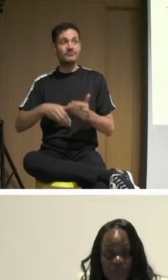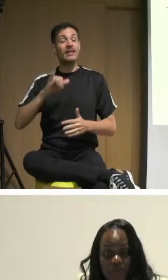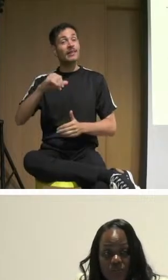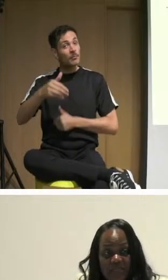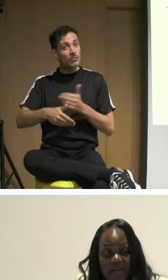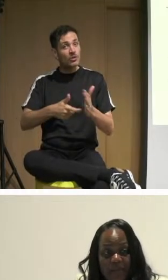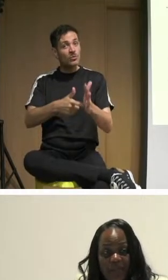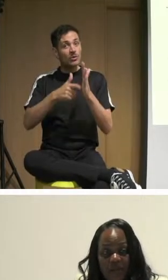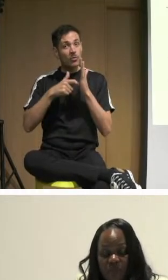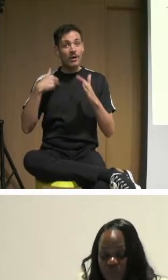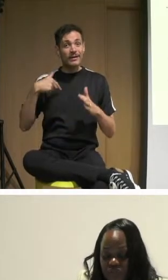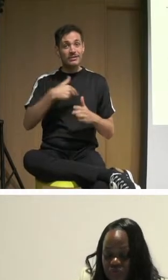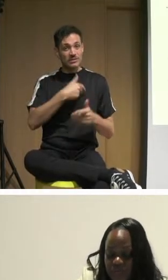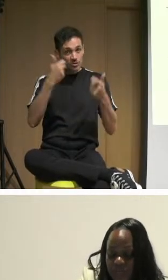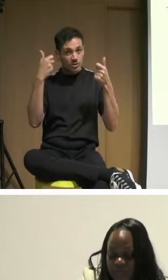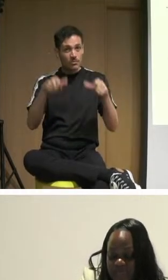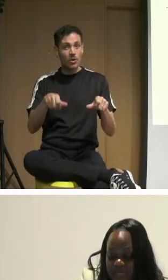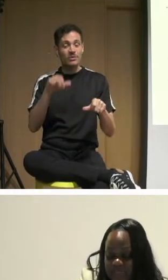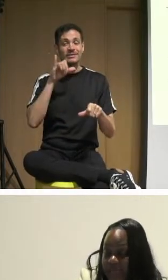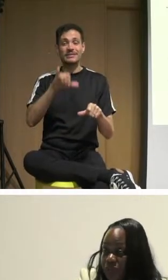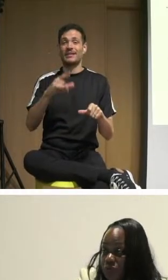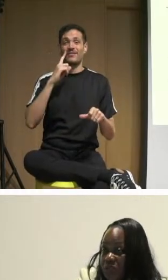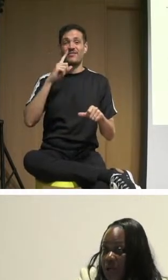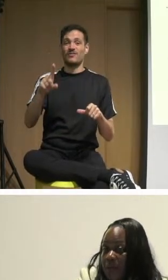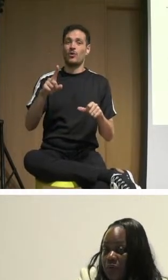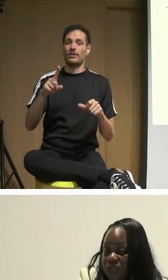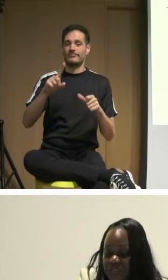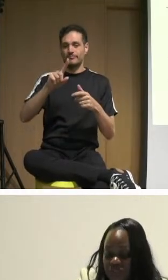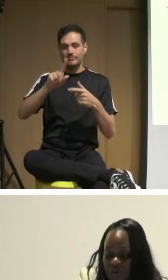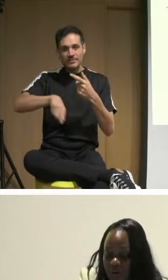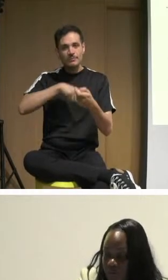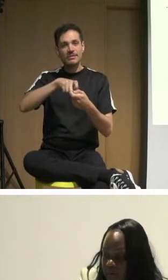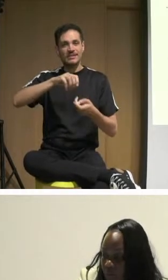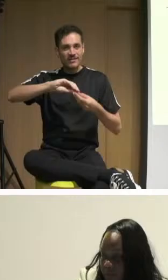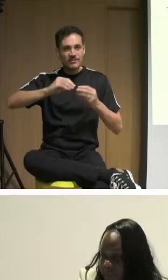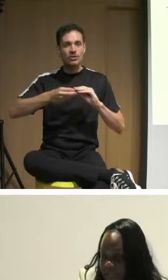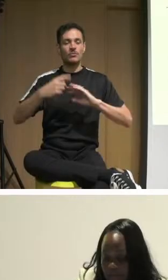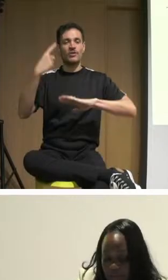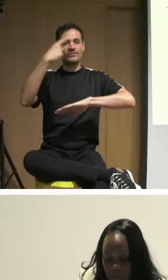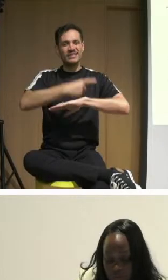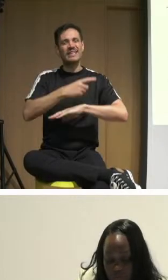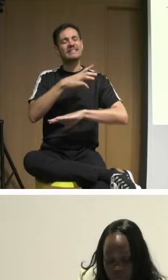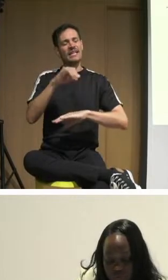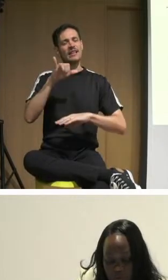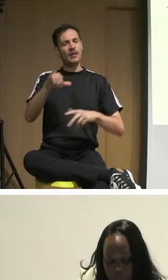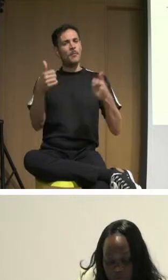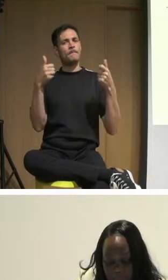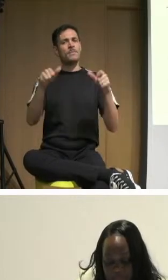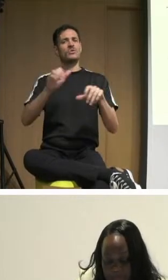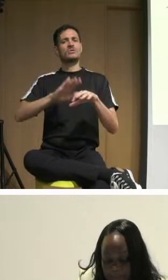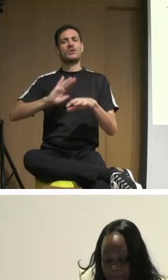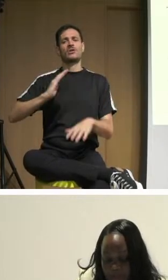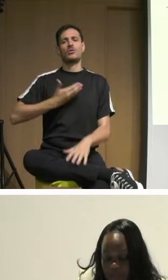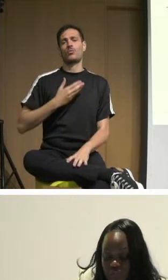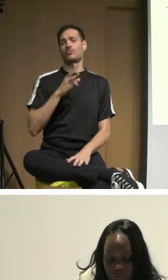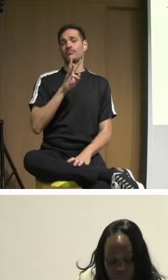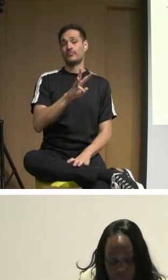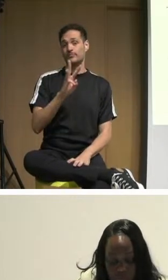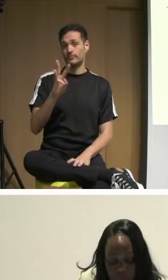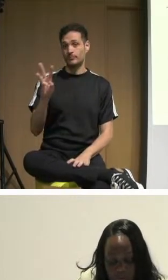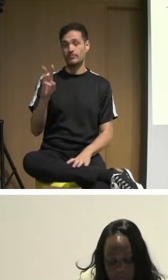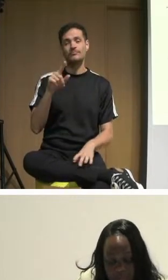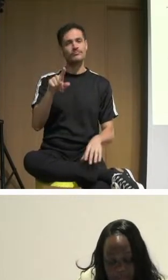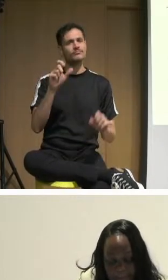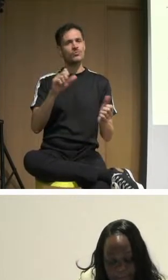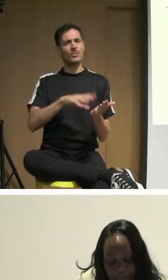us to post that for a certain number of days, and those postings are on our website. You can go to our website to learn